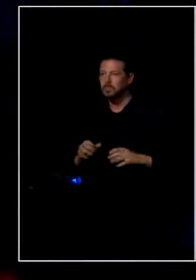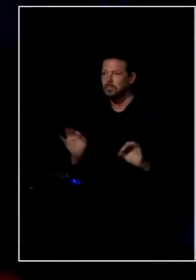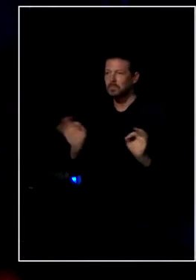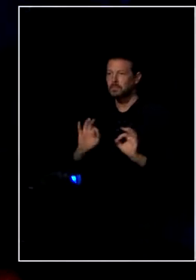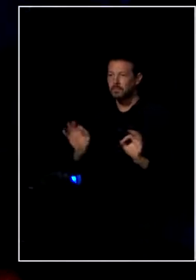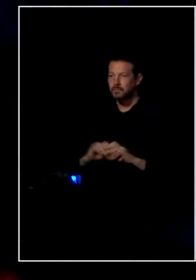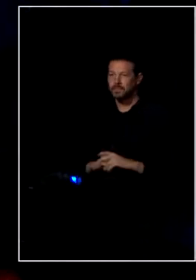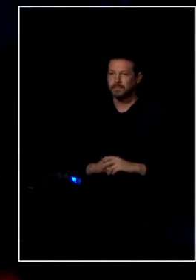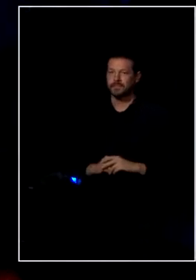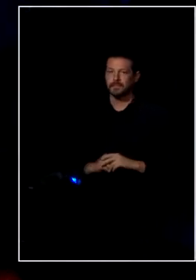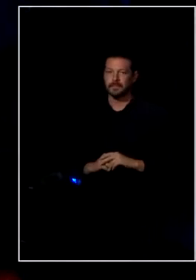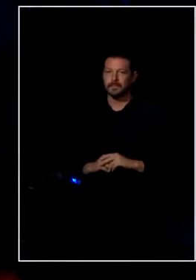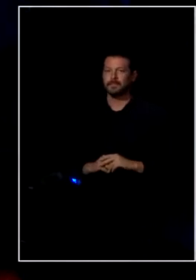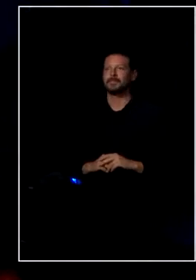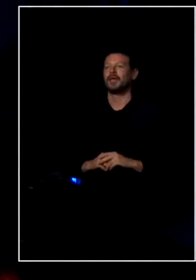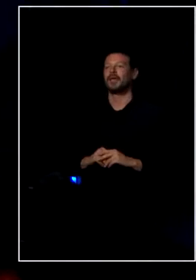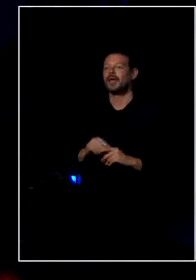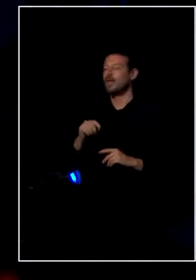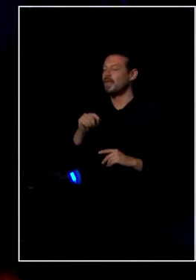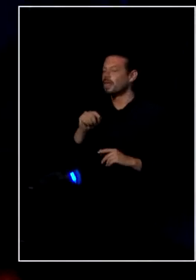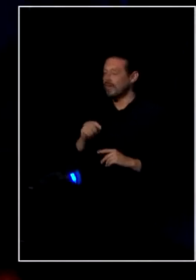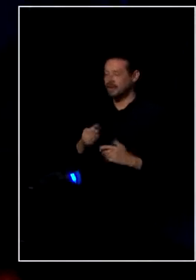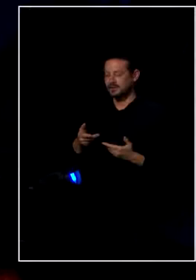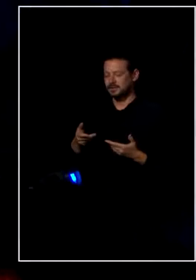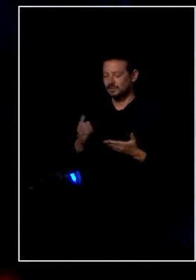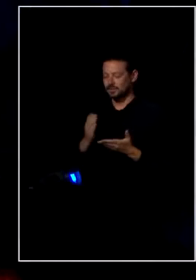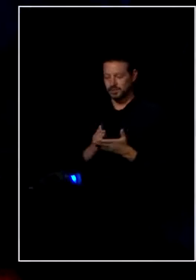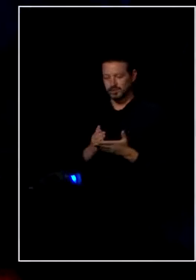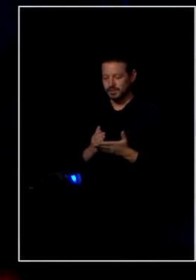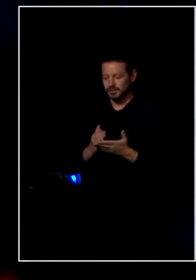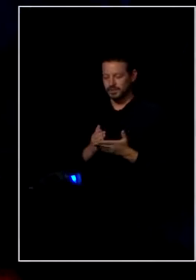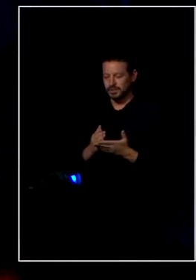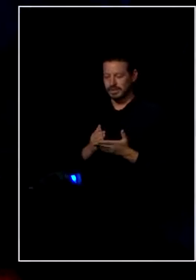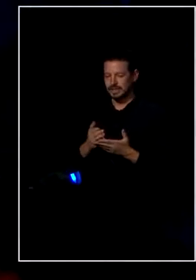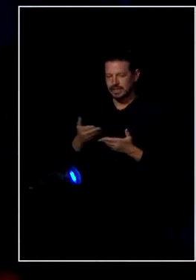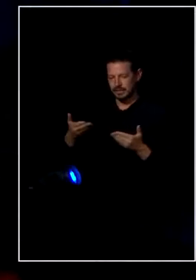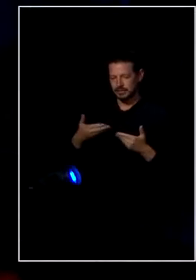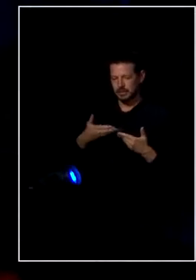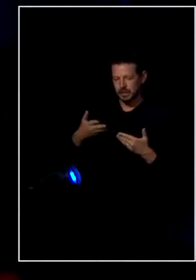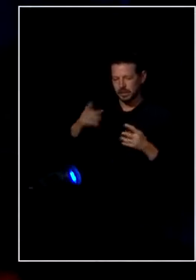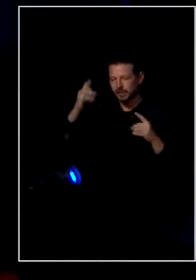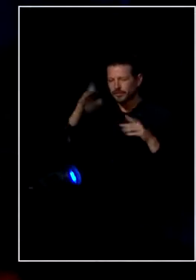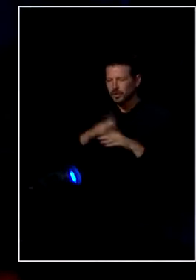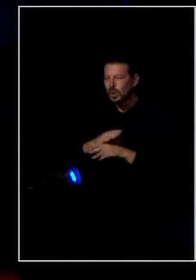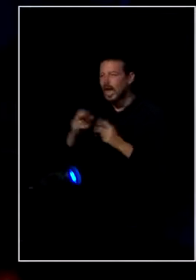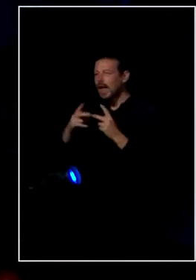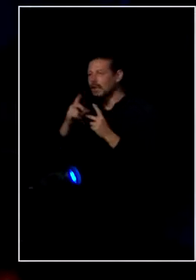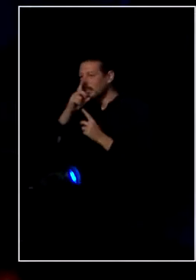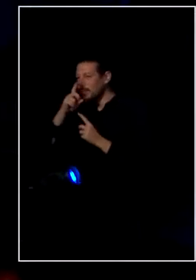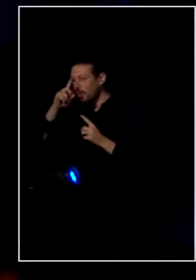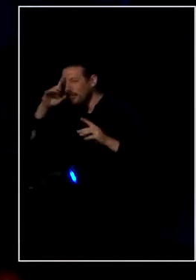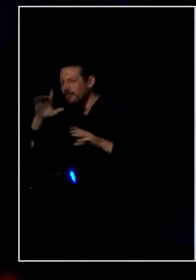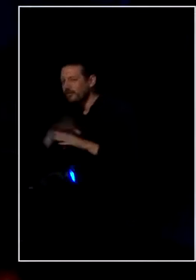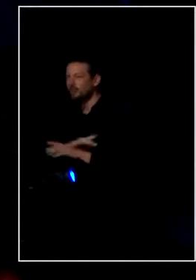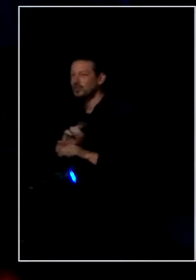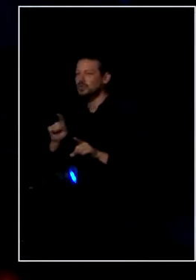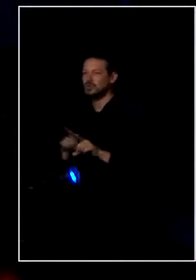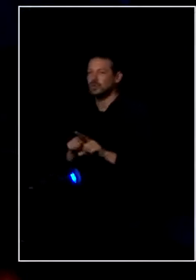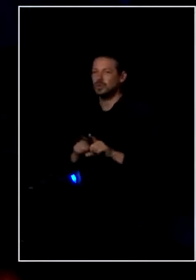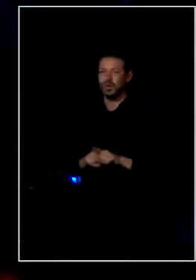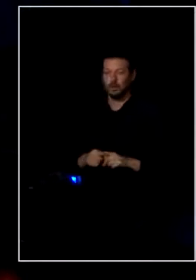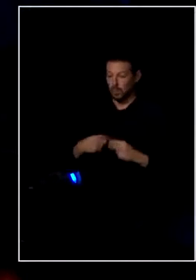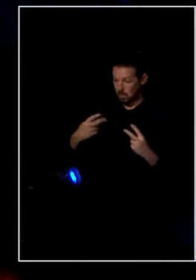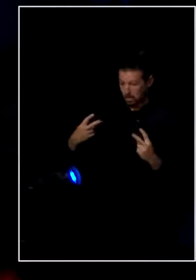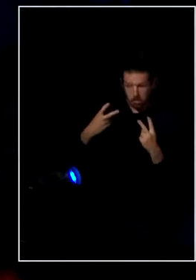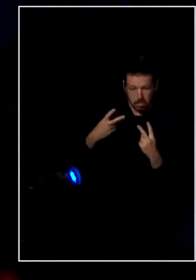And that has caused me much confusion, and it confuses others. And because I don't look sick, I actually started